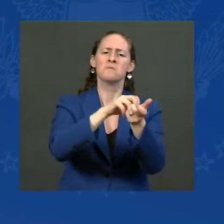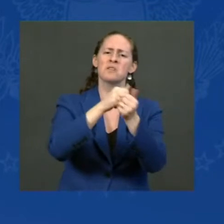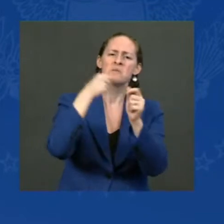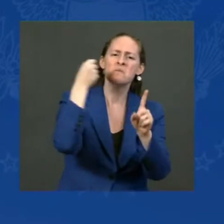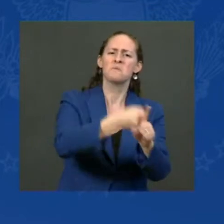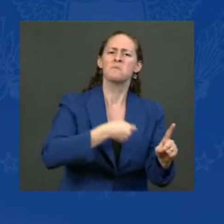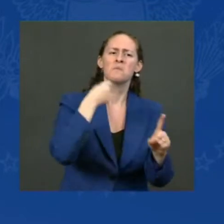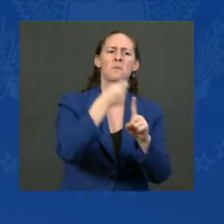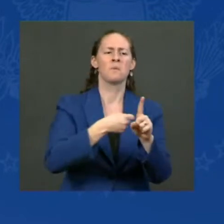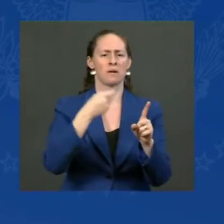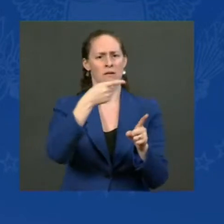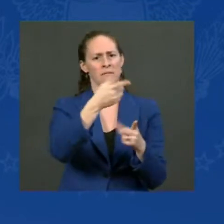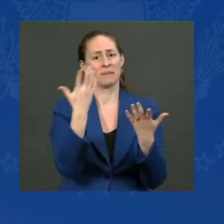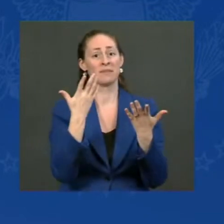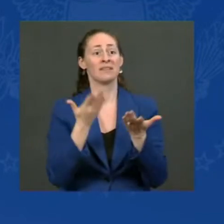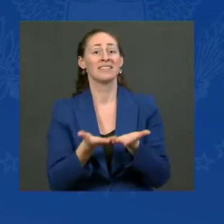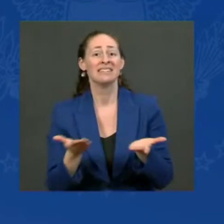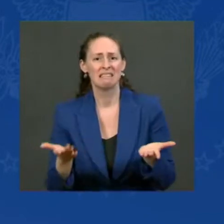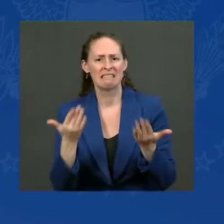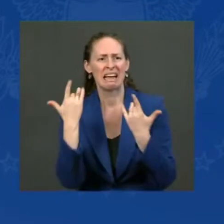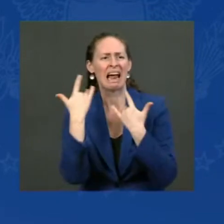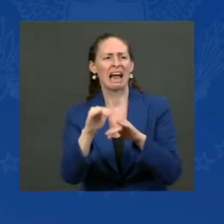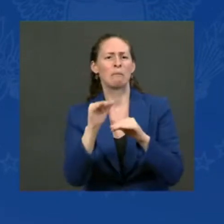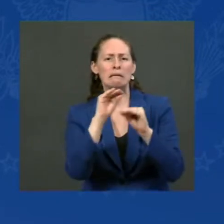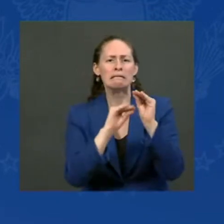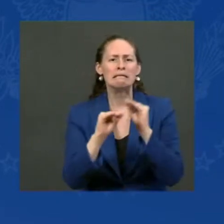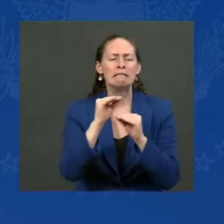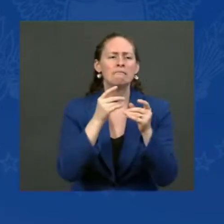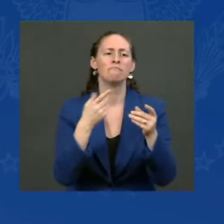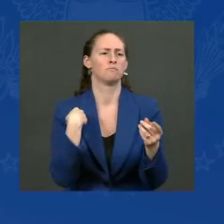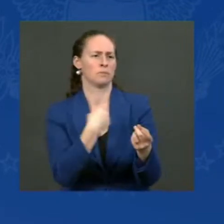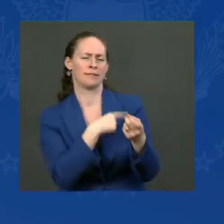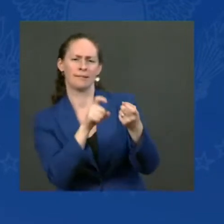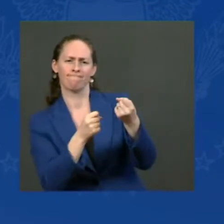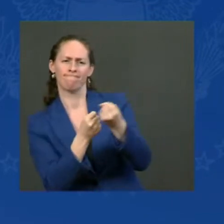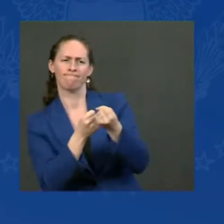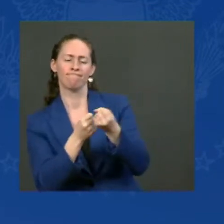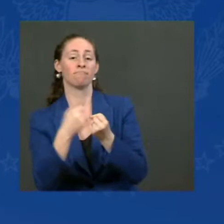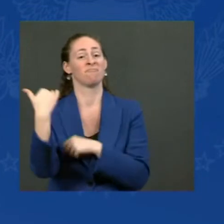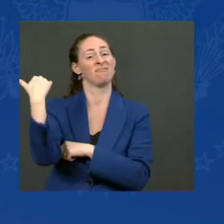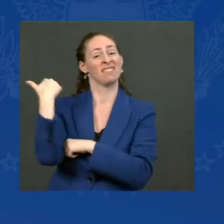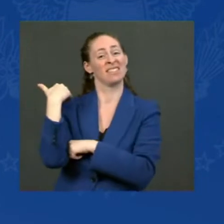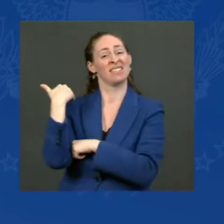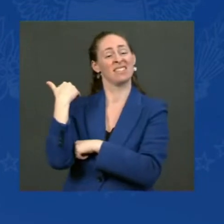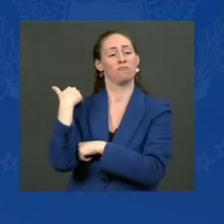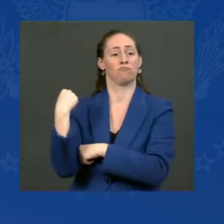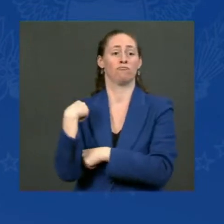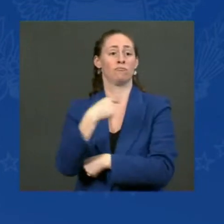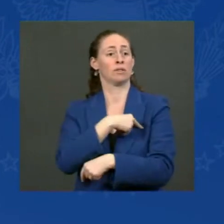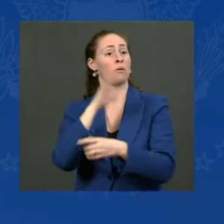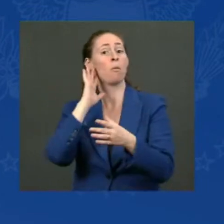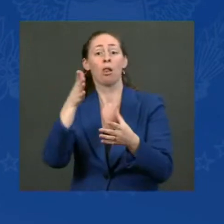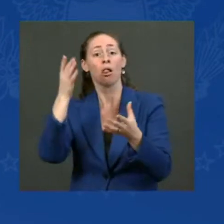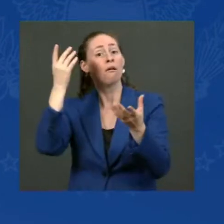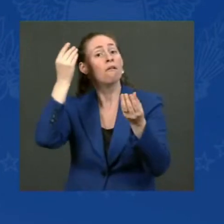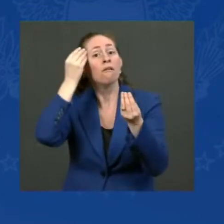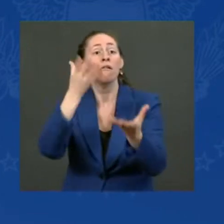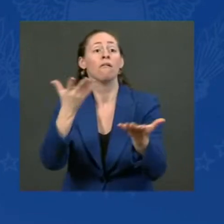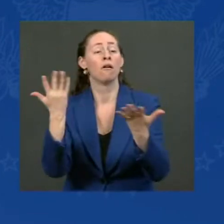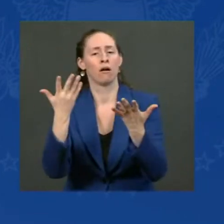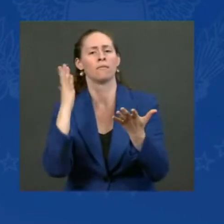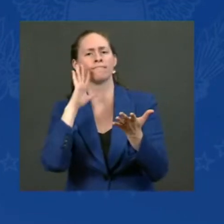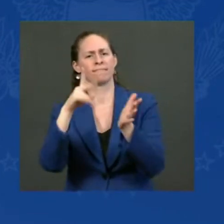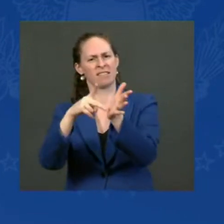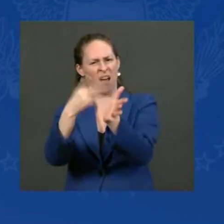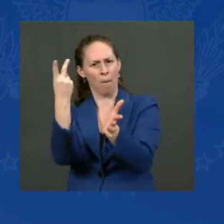adapt. In April, I announced the United States will double our public international financing to help developing